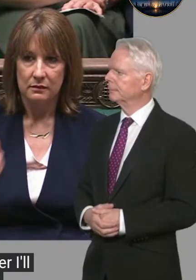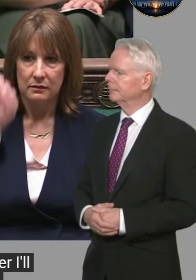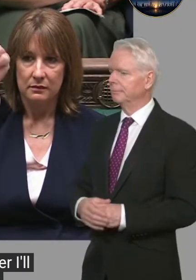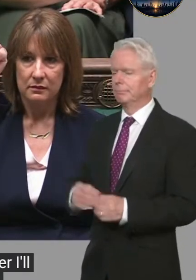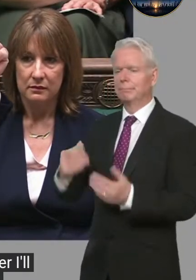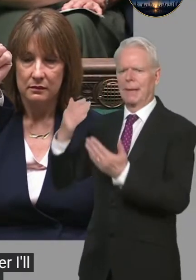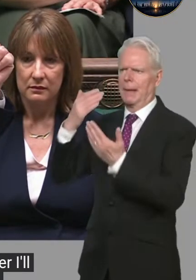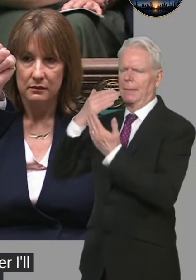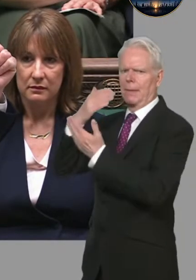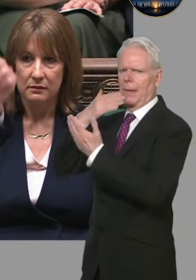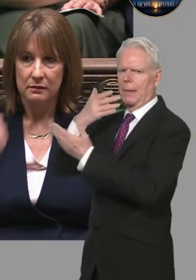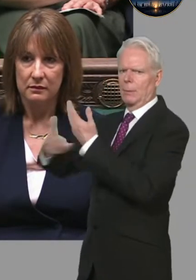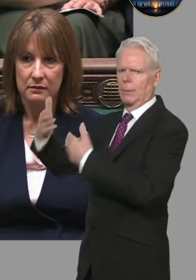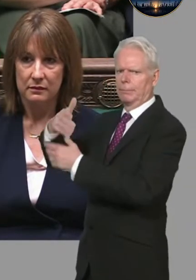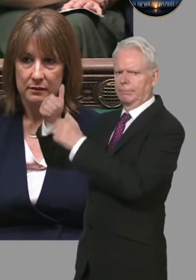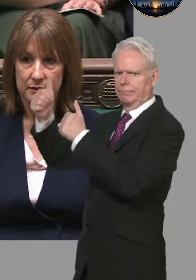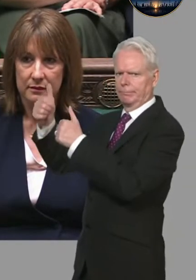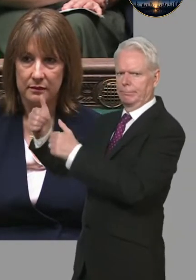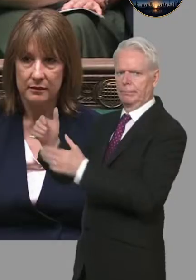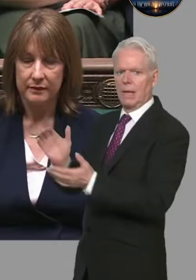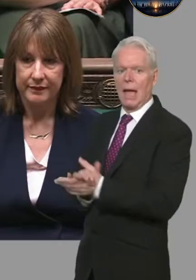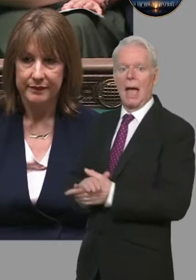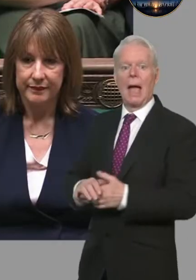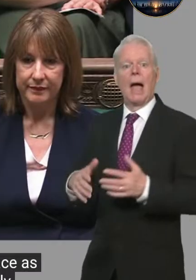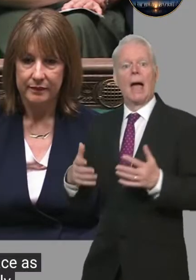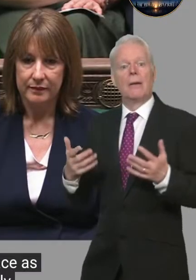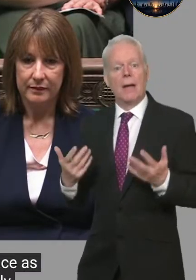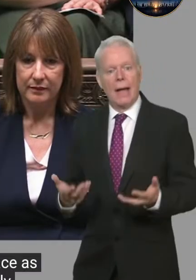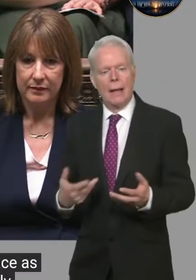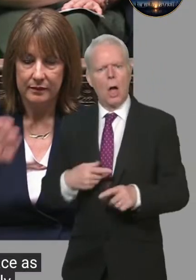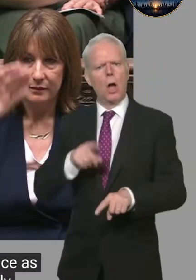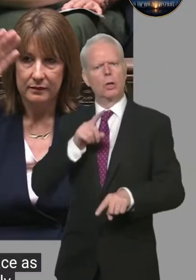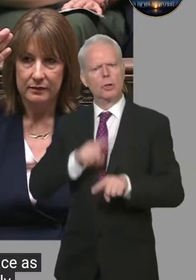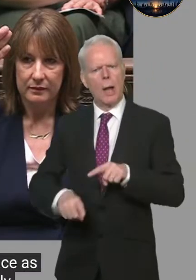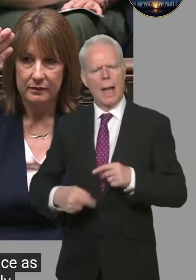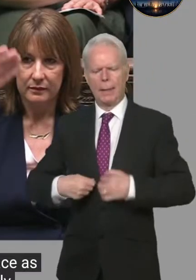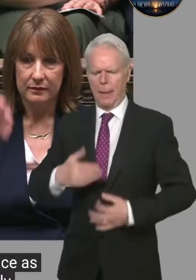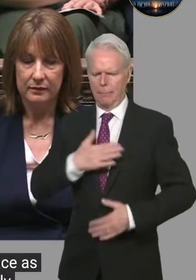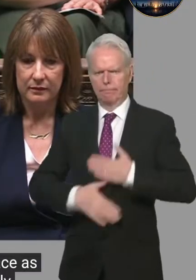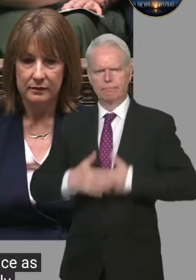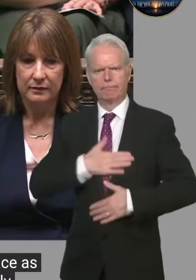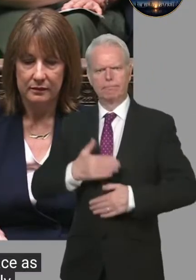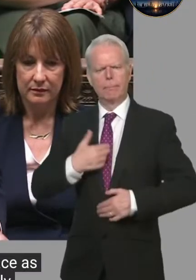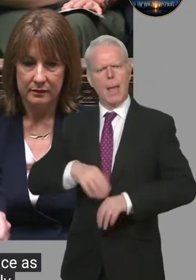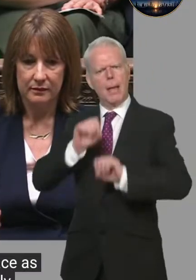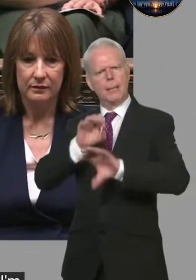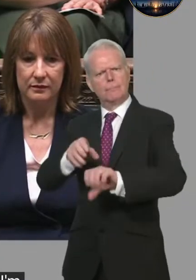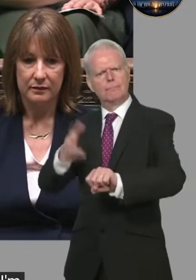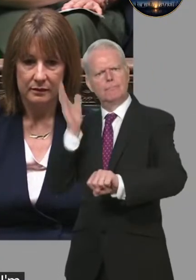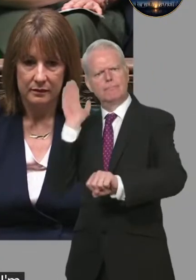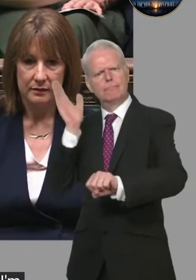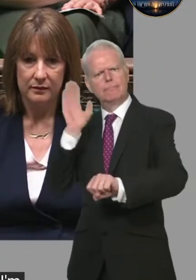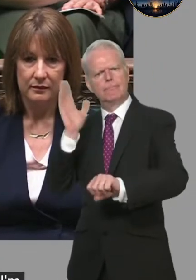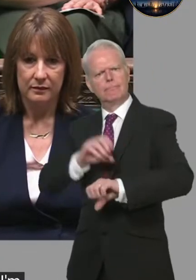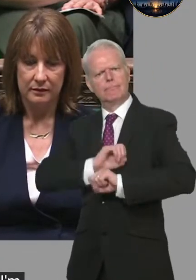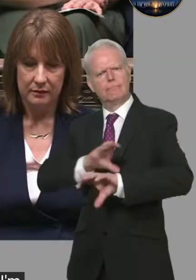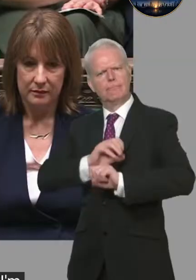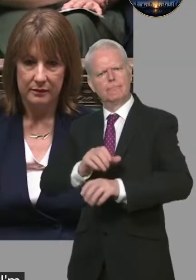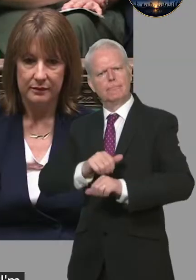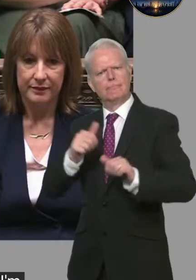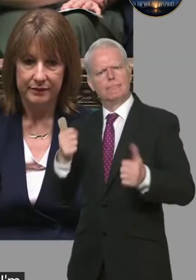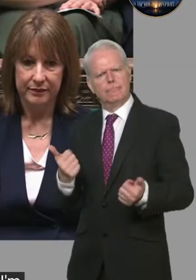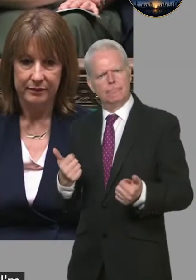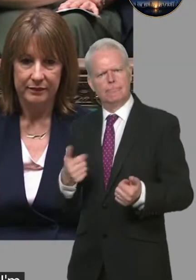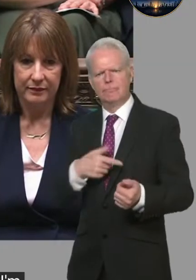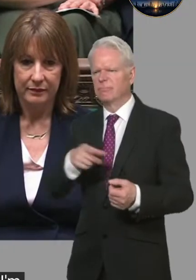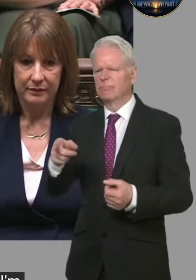very proud of every one of our MPs who, with a landslide Labour victory, coming from all different backgrounds, from all different places across the country.